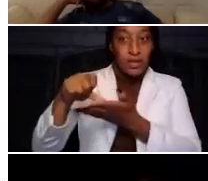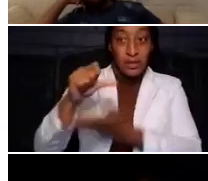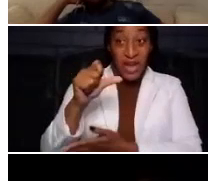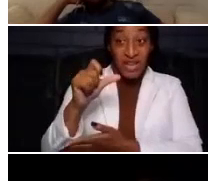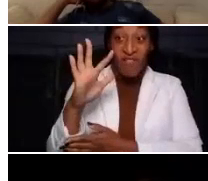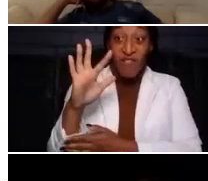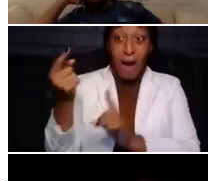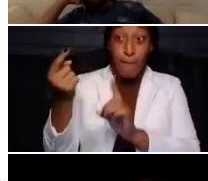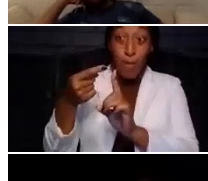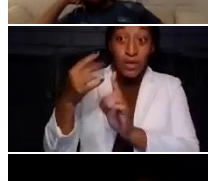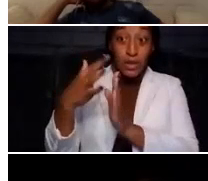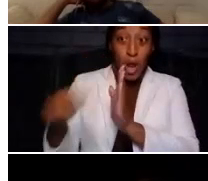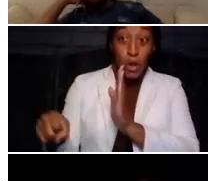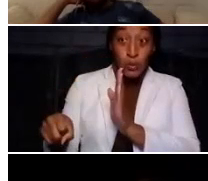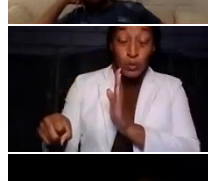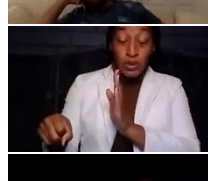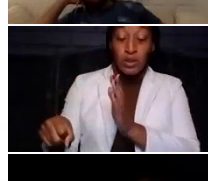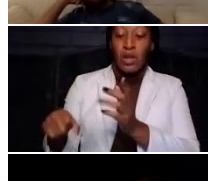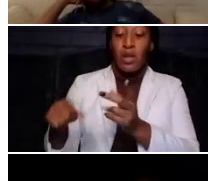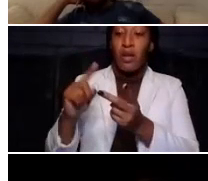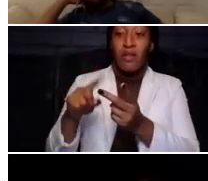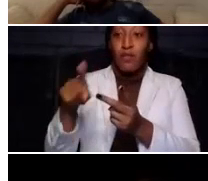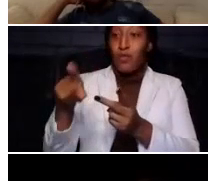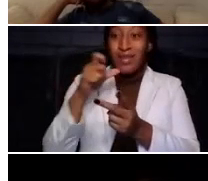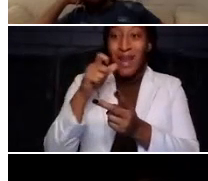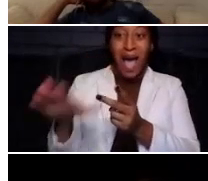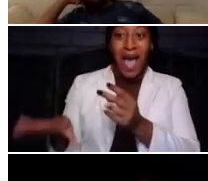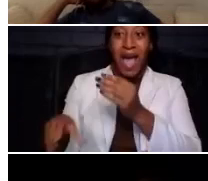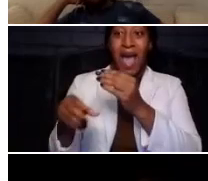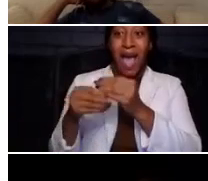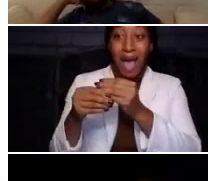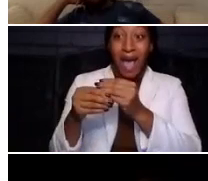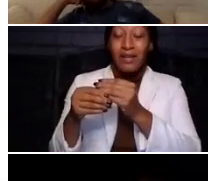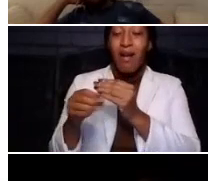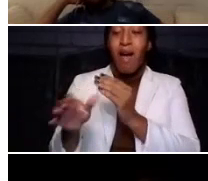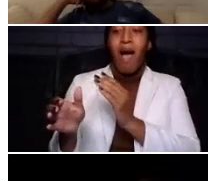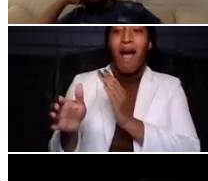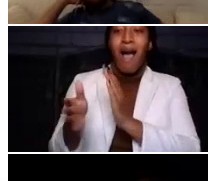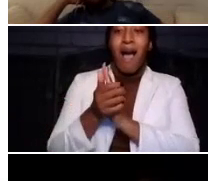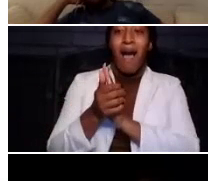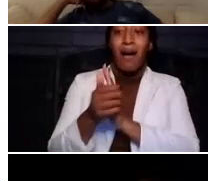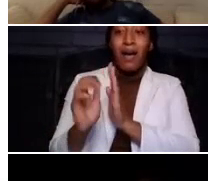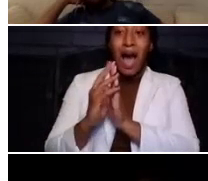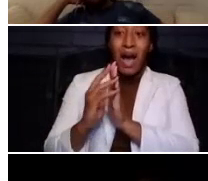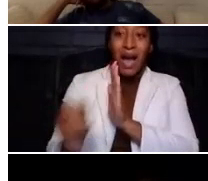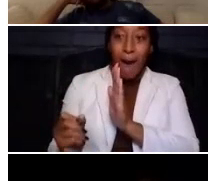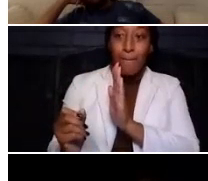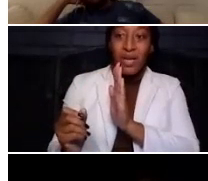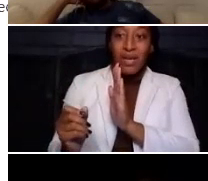copy of the article or at least a link to the article, you lose 5 points, all right?